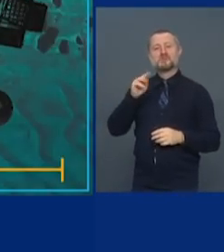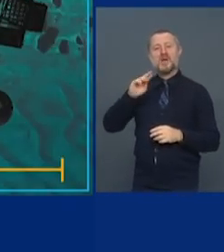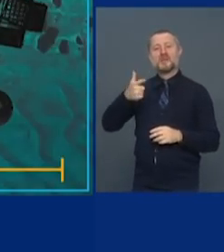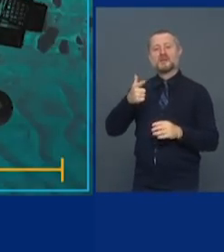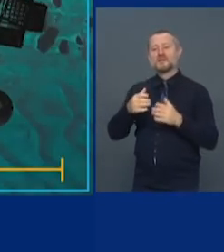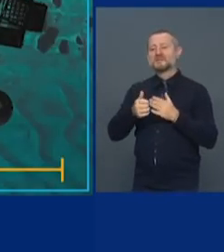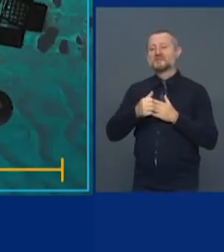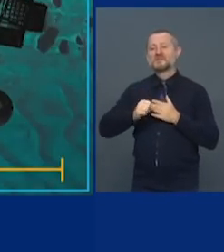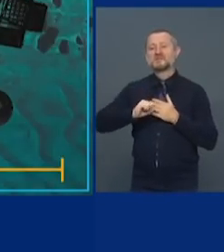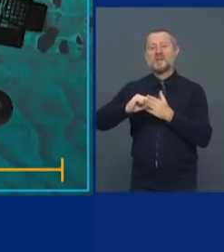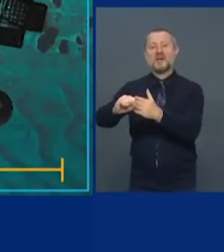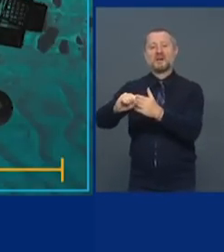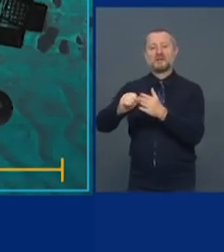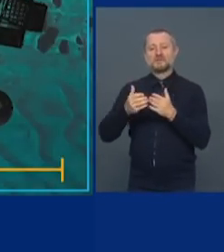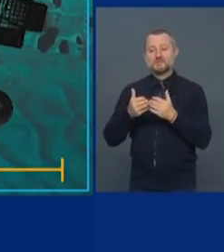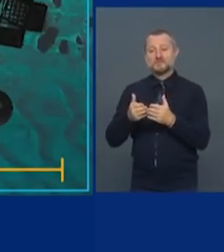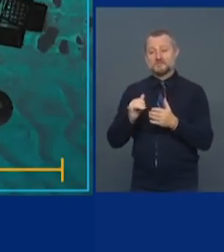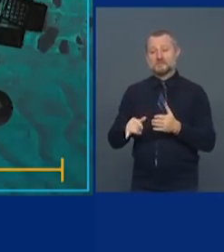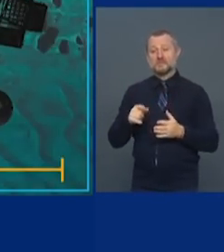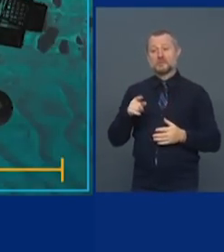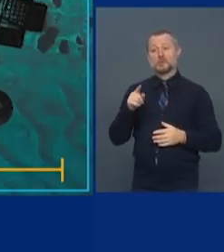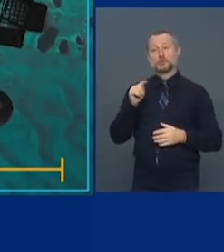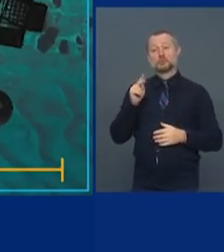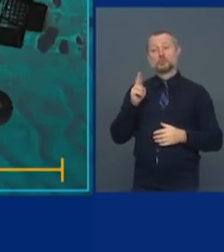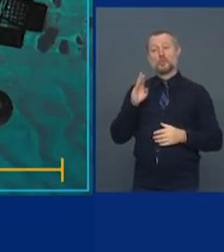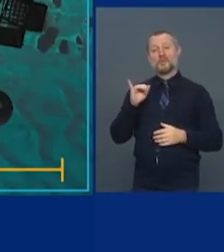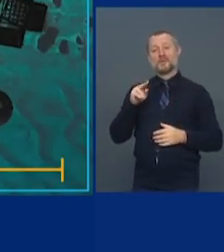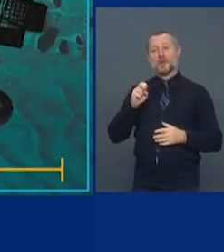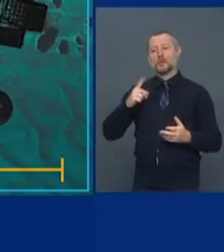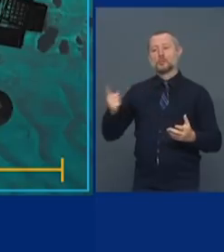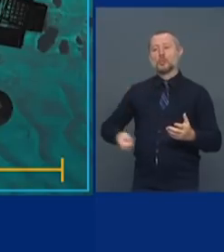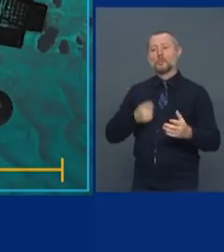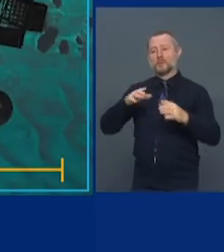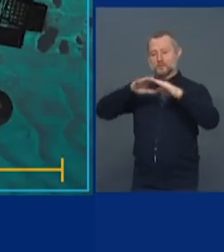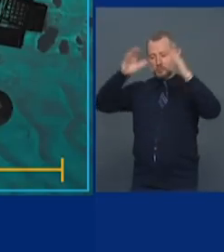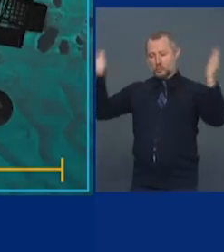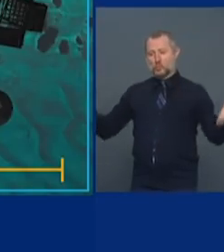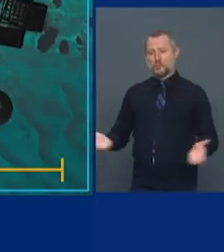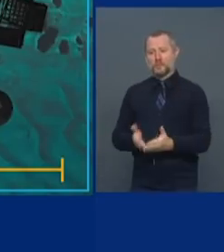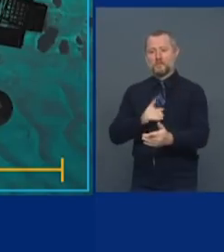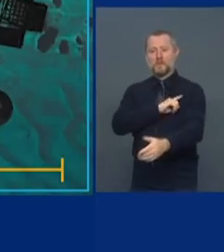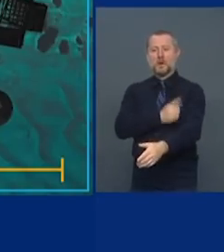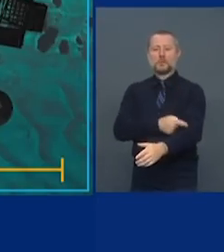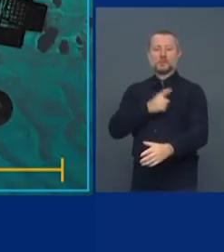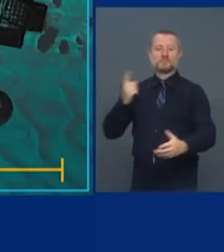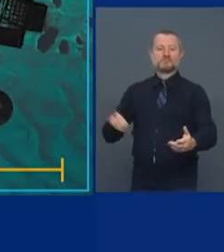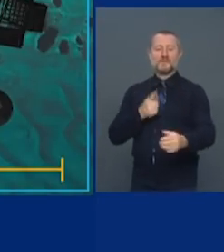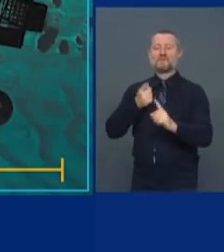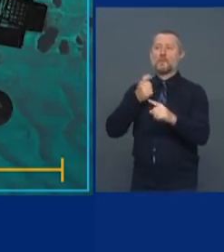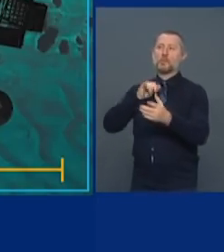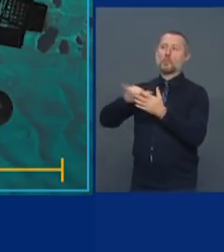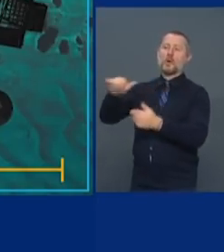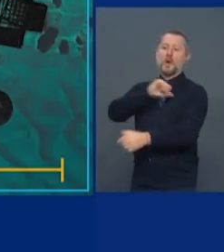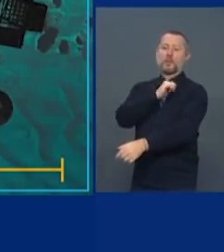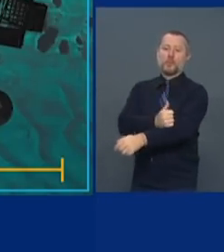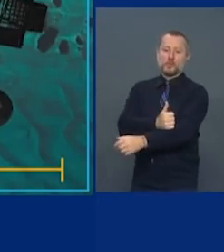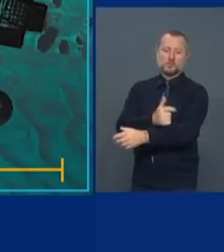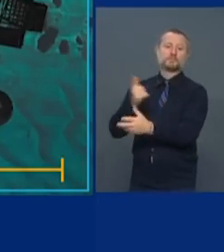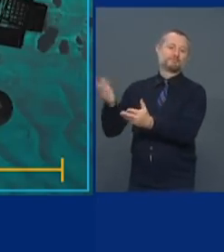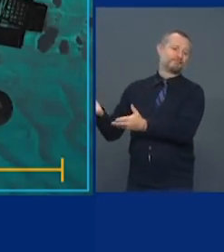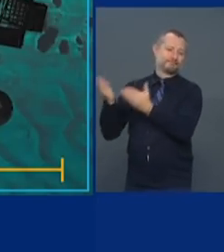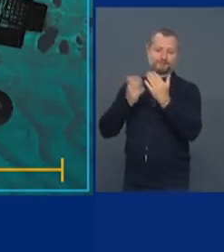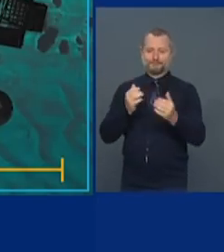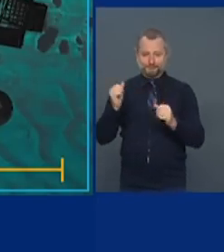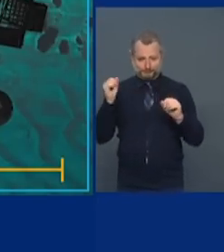turbine, which comes all the way to us from the New York Power Authority in Niagara Falls. So a nice trip there that turbine has